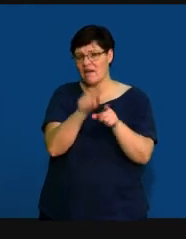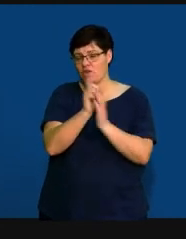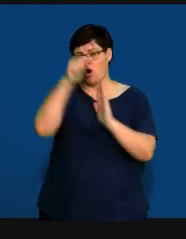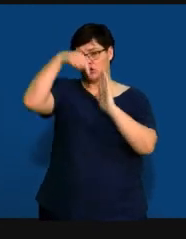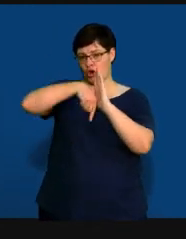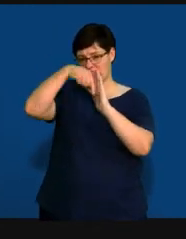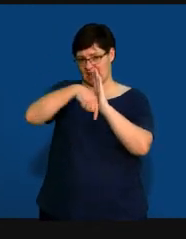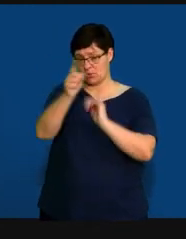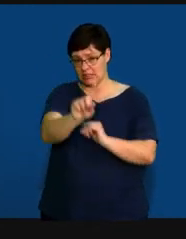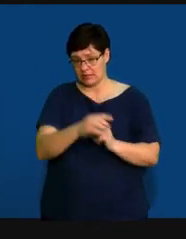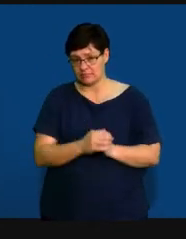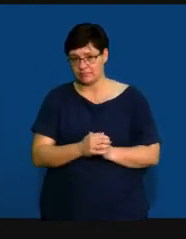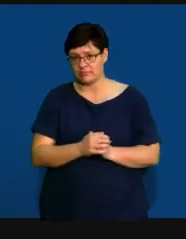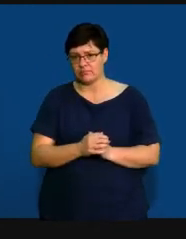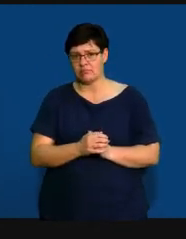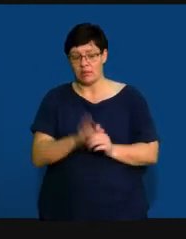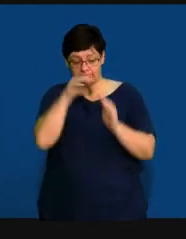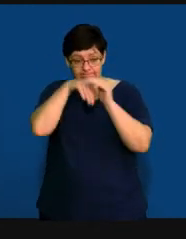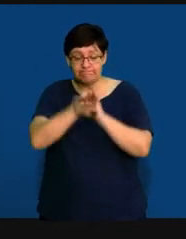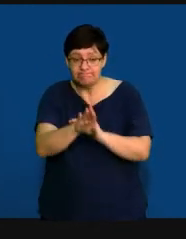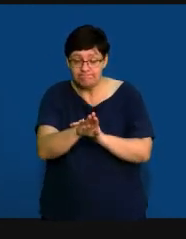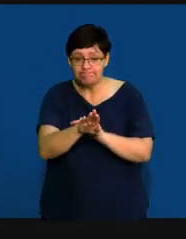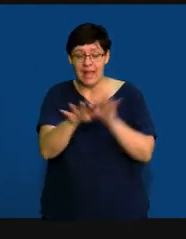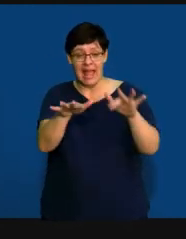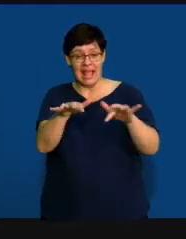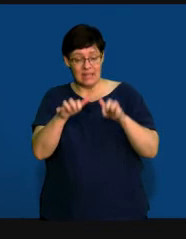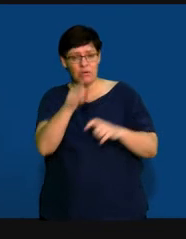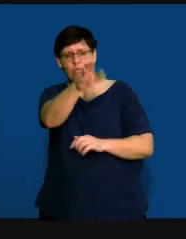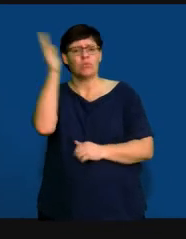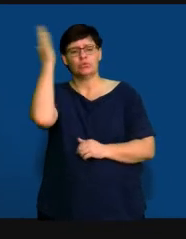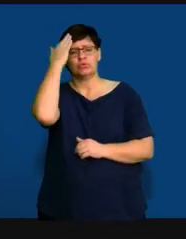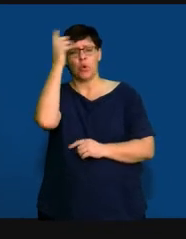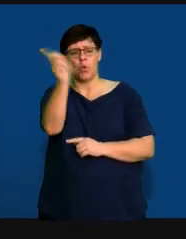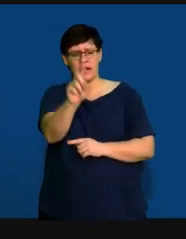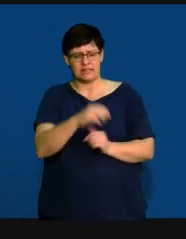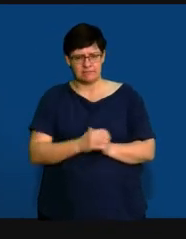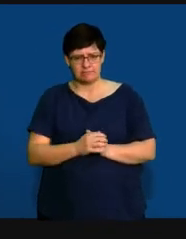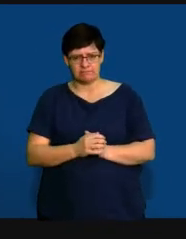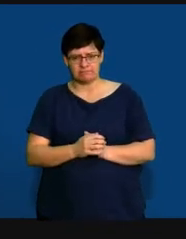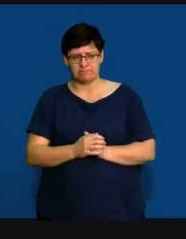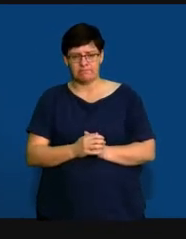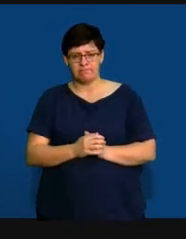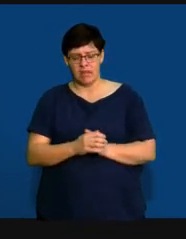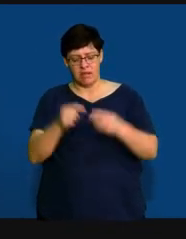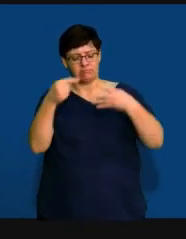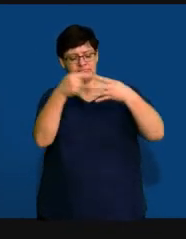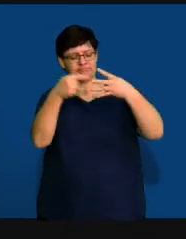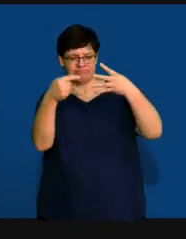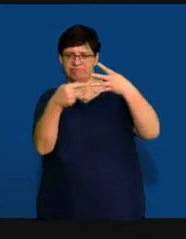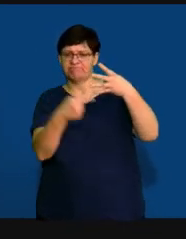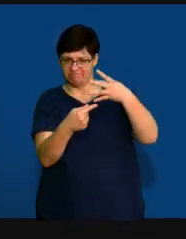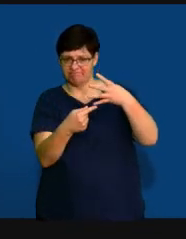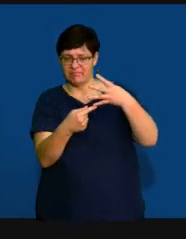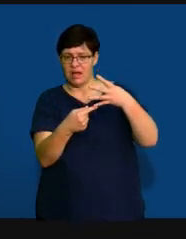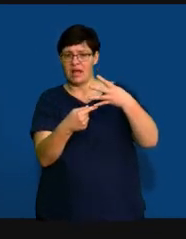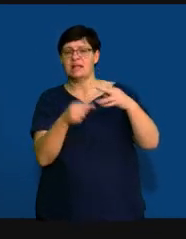content. So, walking into this examination, you must know the following topics. I've broken them down according